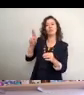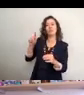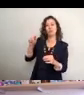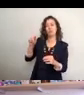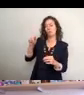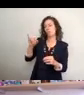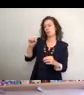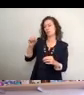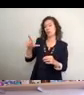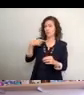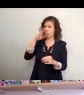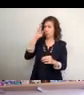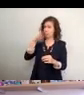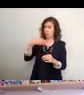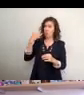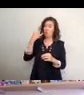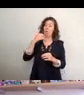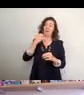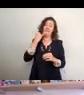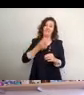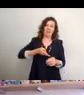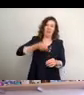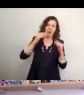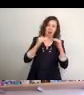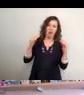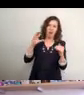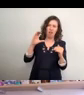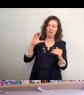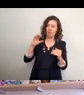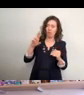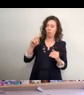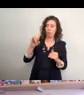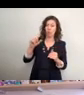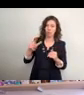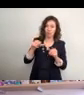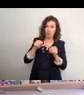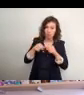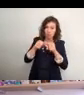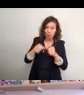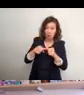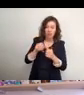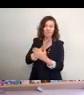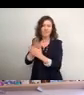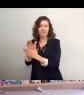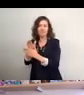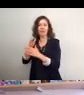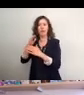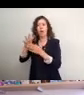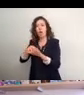chronic elevated levels of cortisol have been shown to interfere with learning and also reduce immune